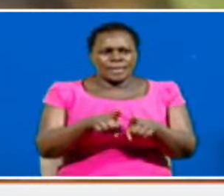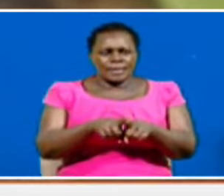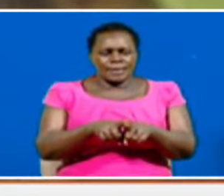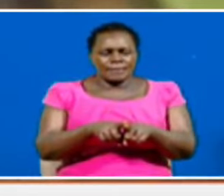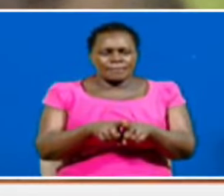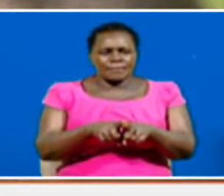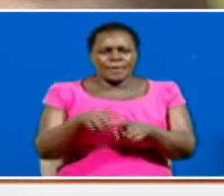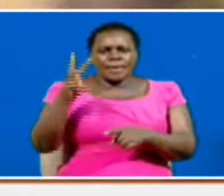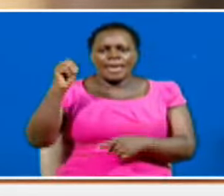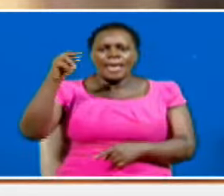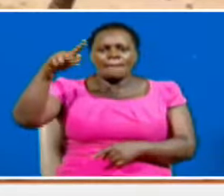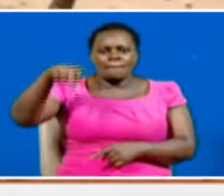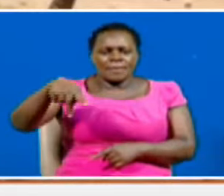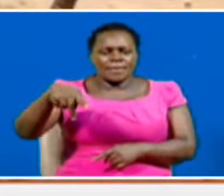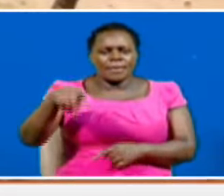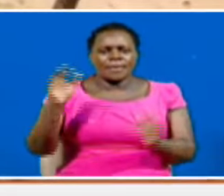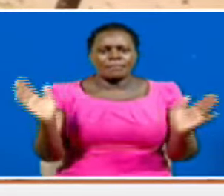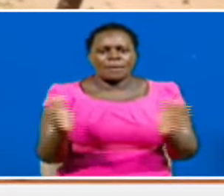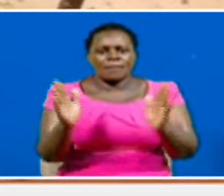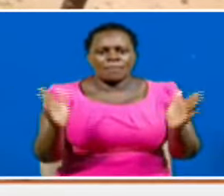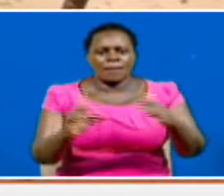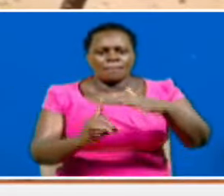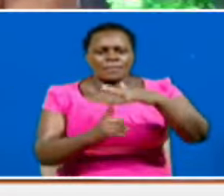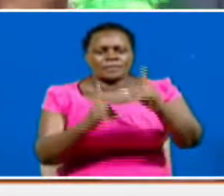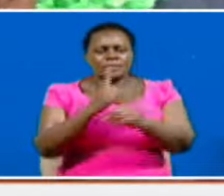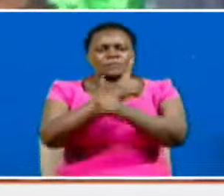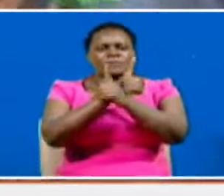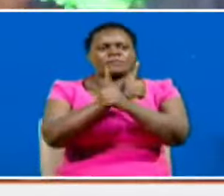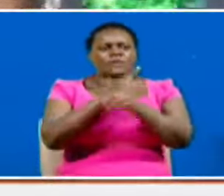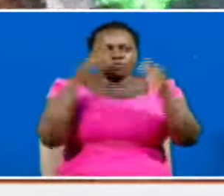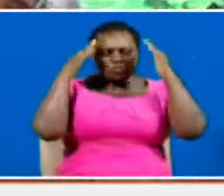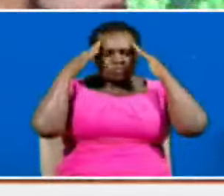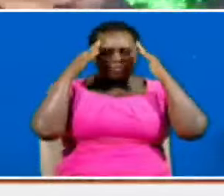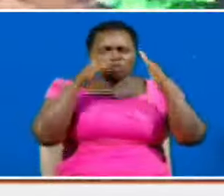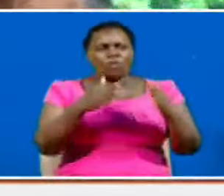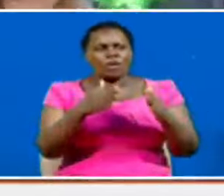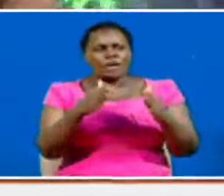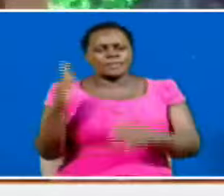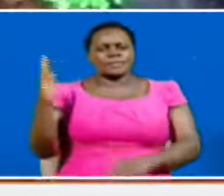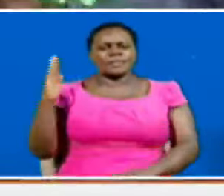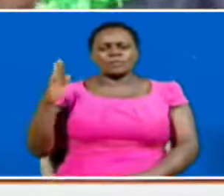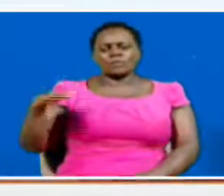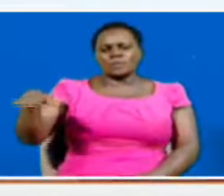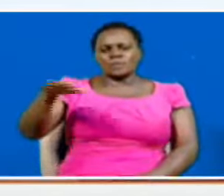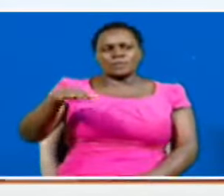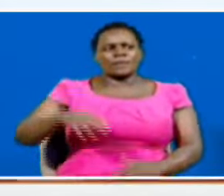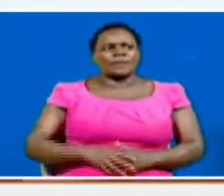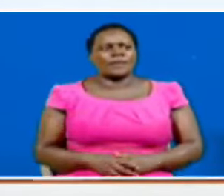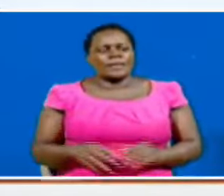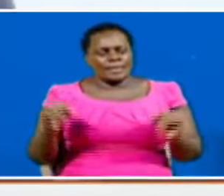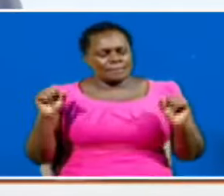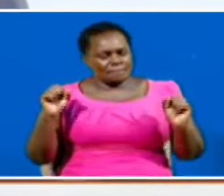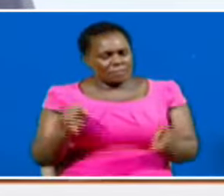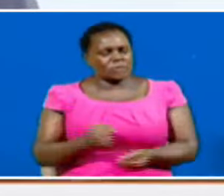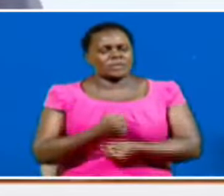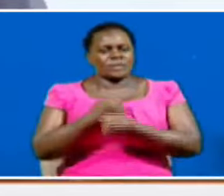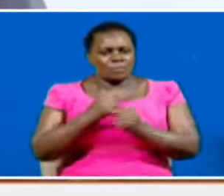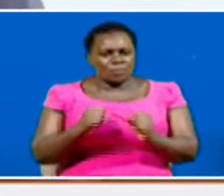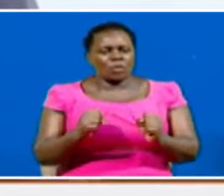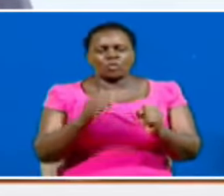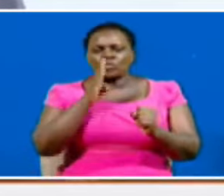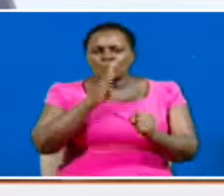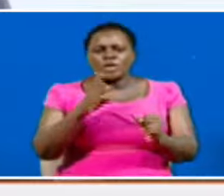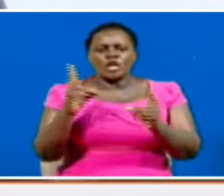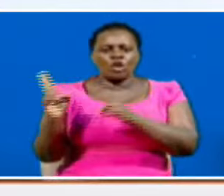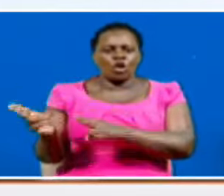MP Didmas Barasa urged the Ministry of Defense to prioritize security in the area. It cannot be business as